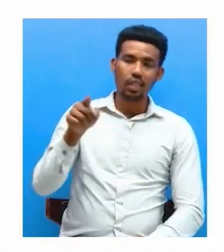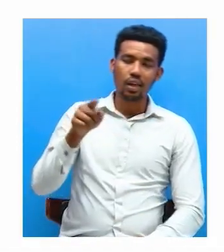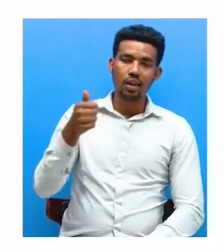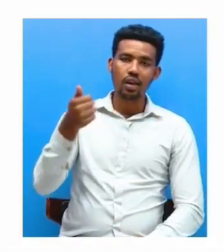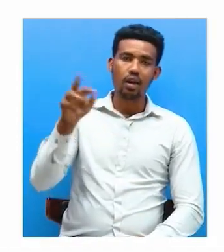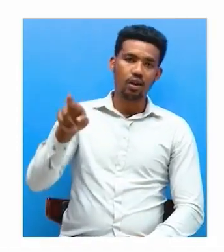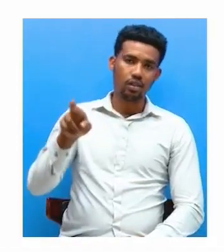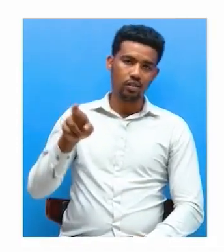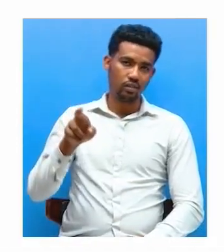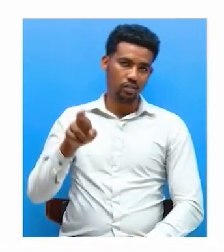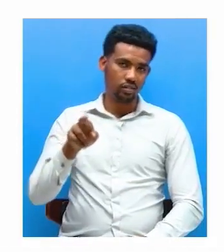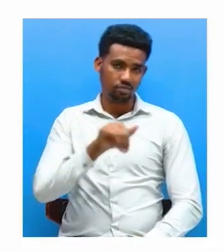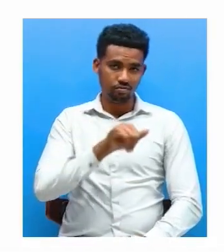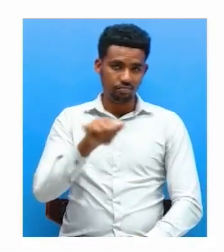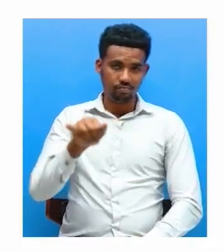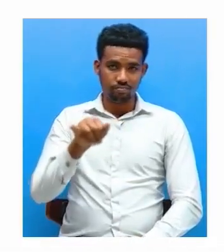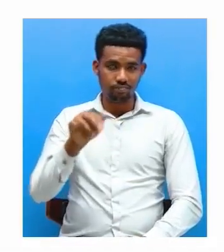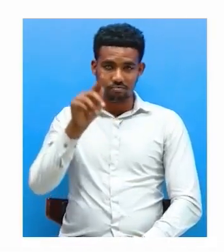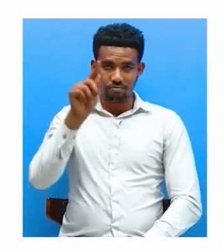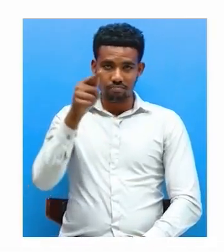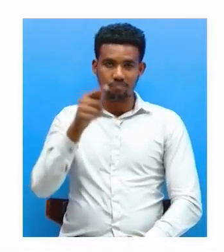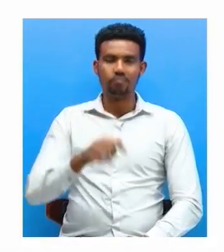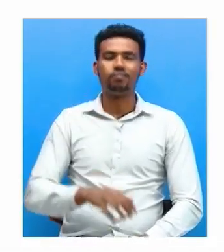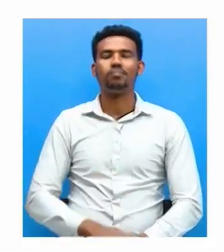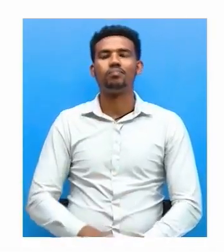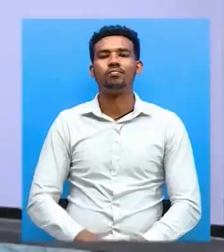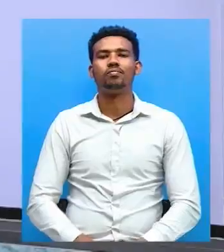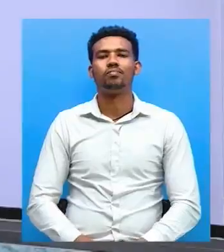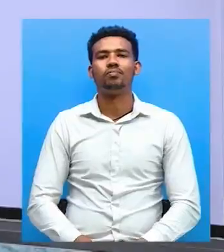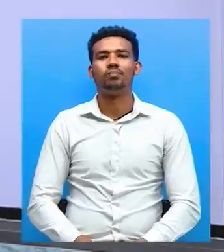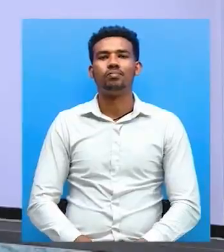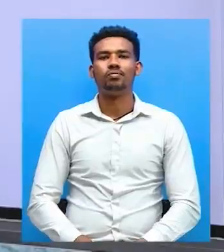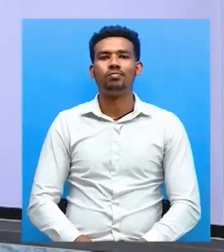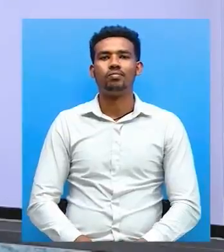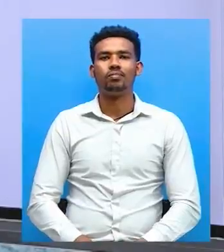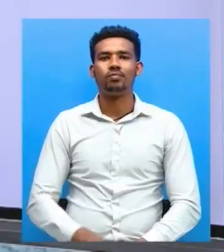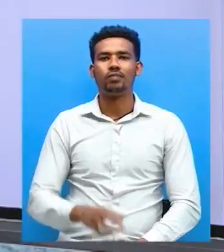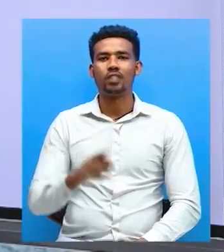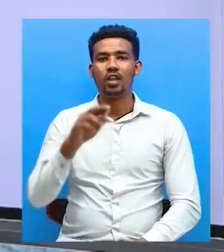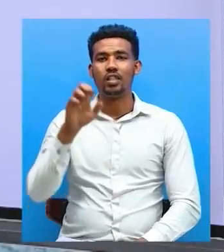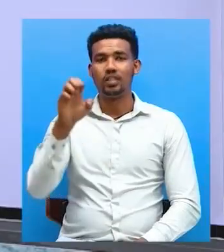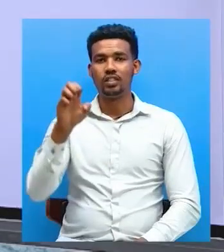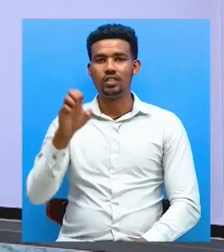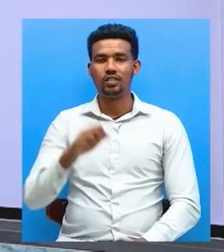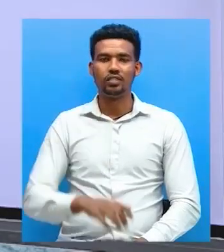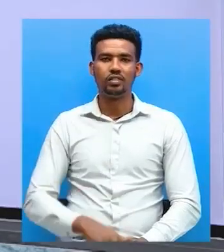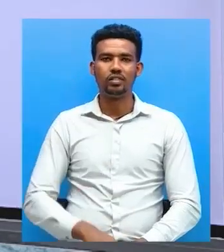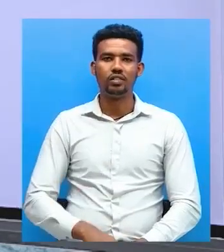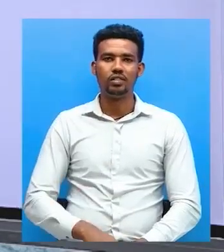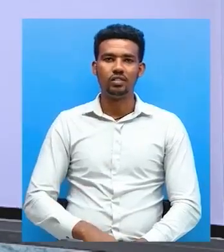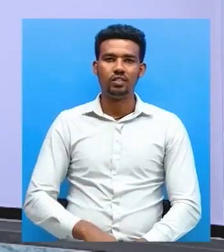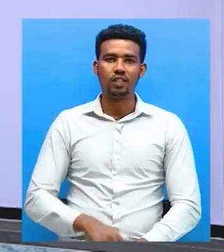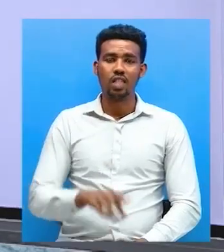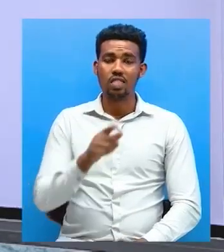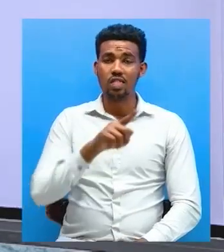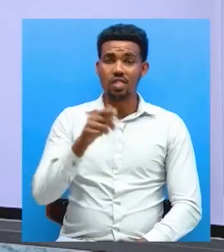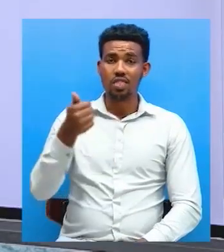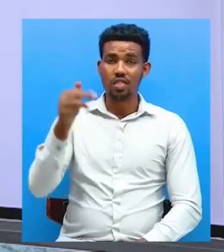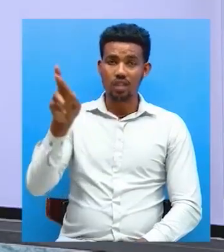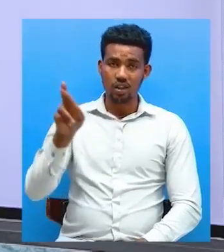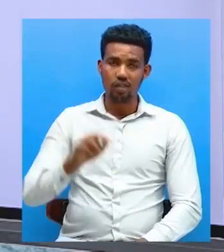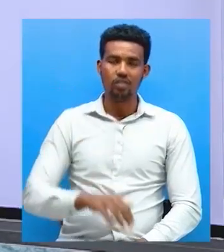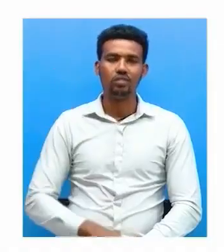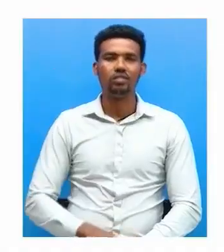here is apostrophe, punctuation apostrophe, and re. They are. They are. Let us